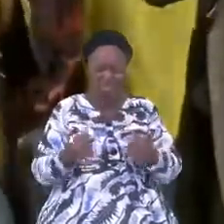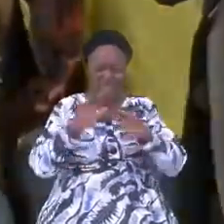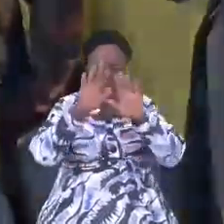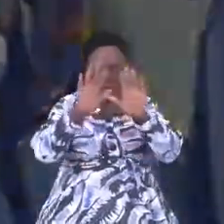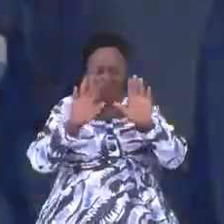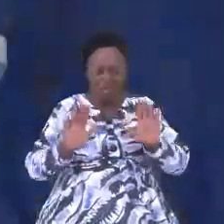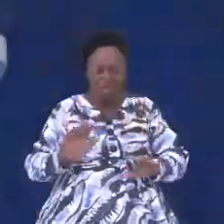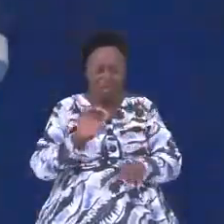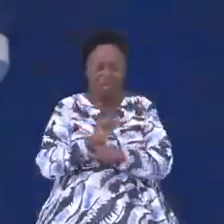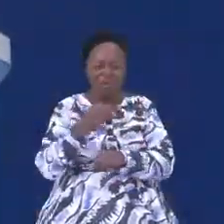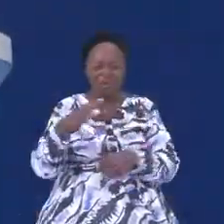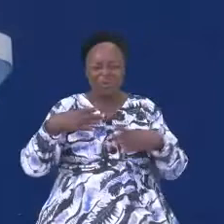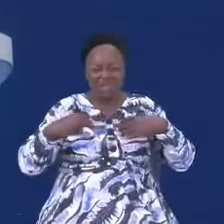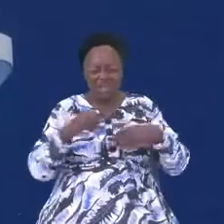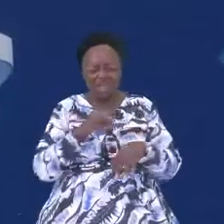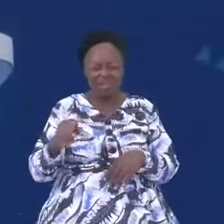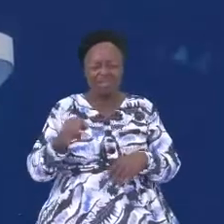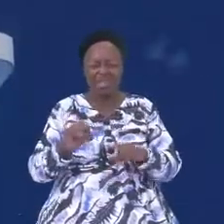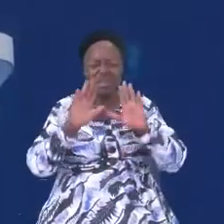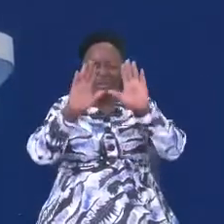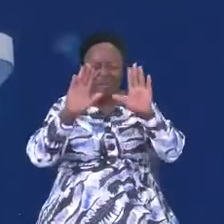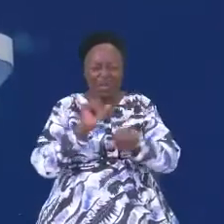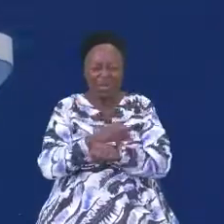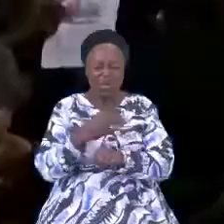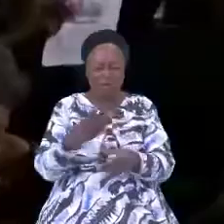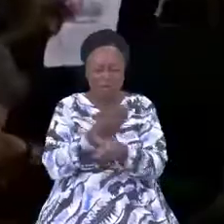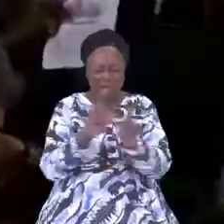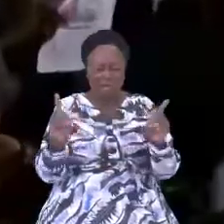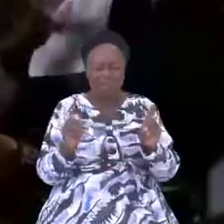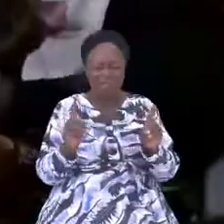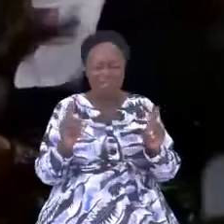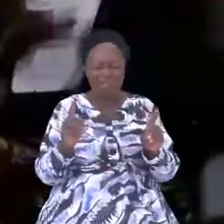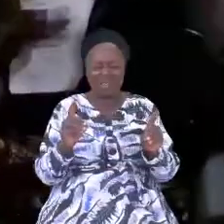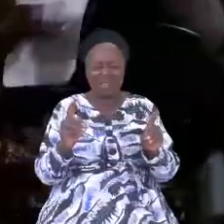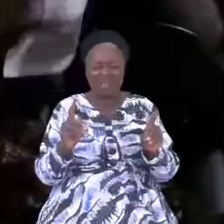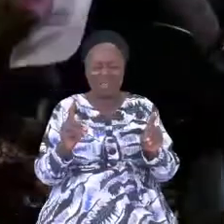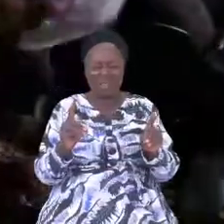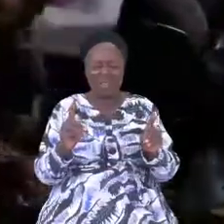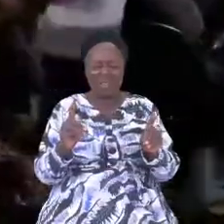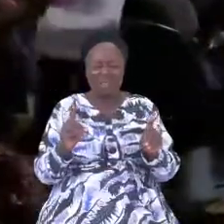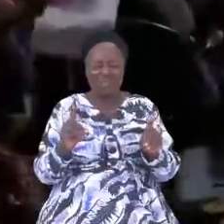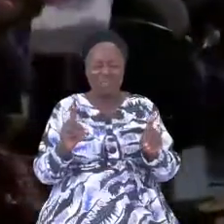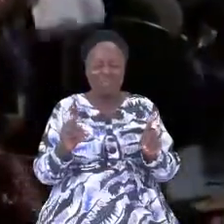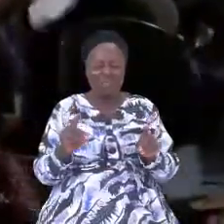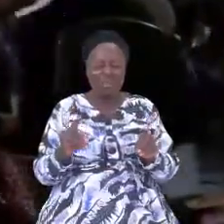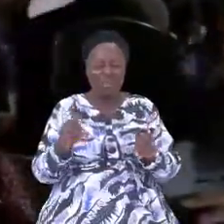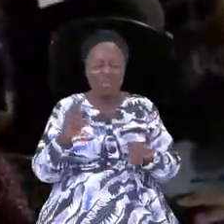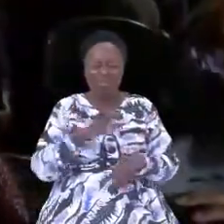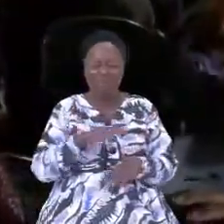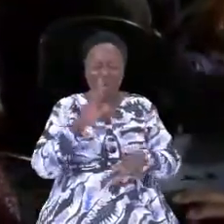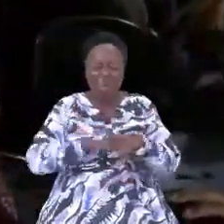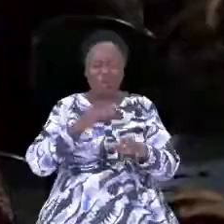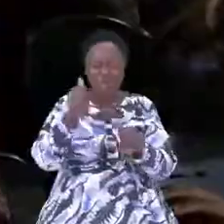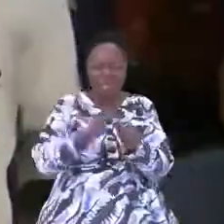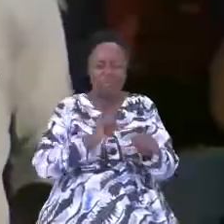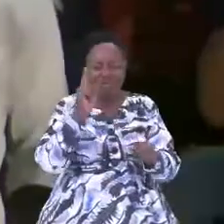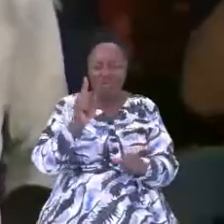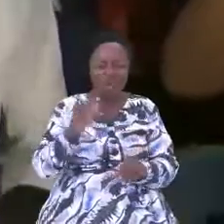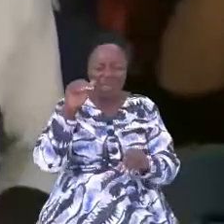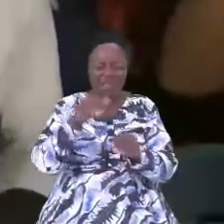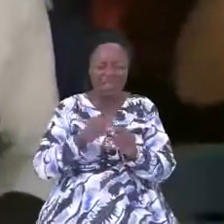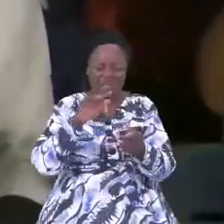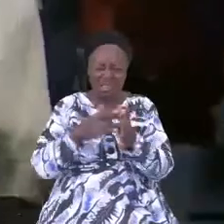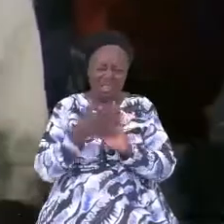Miracle of healing, miracle of deliverance for everyone in Jesus'